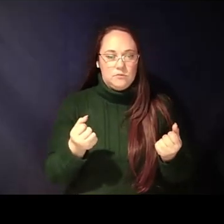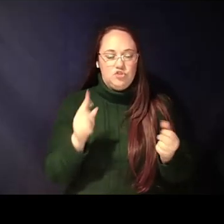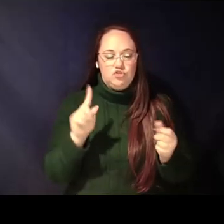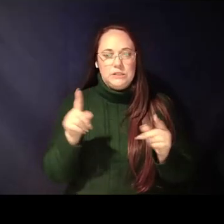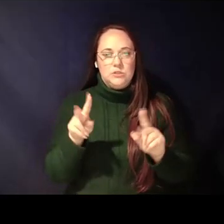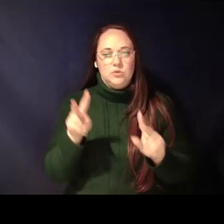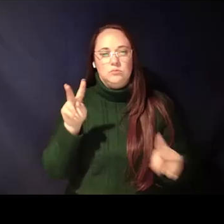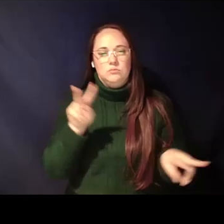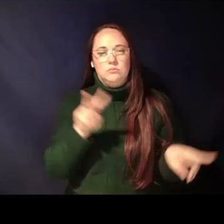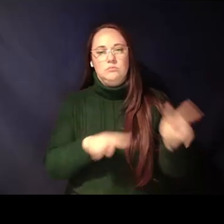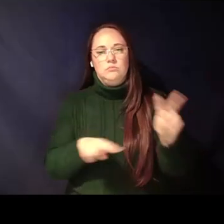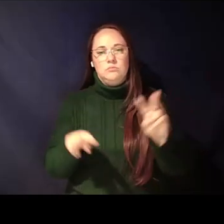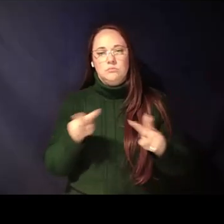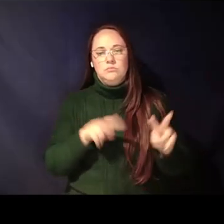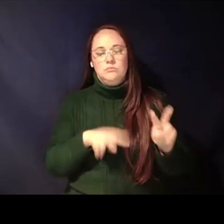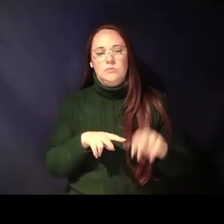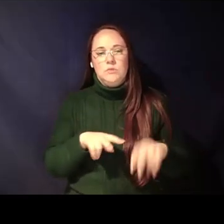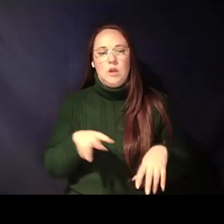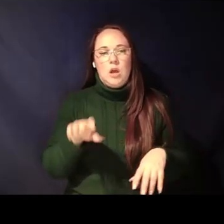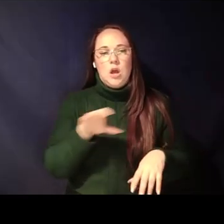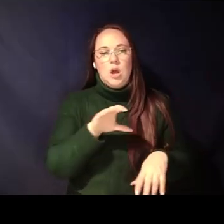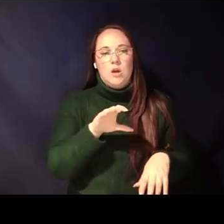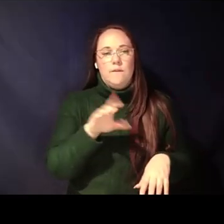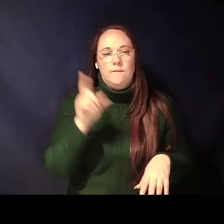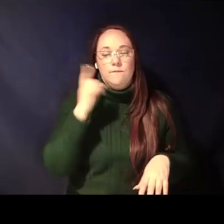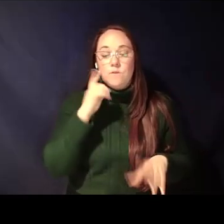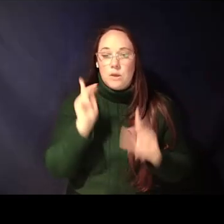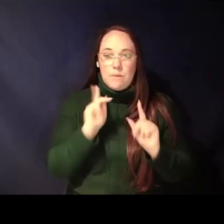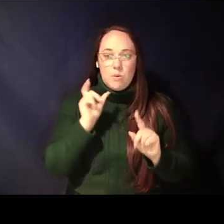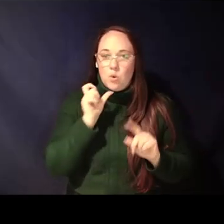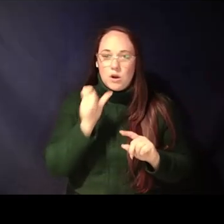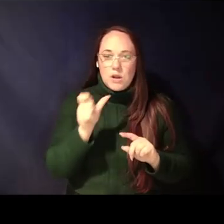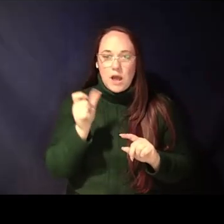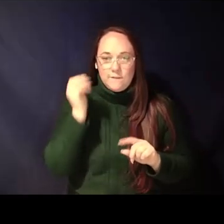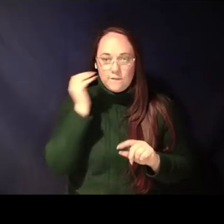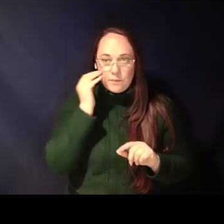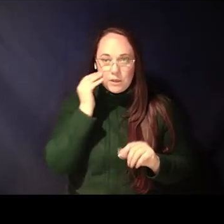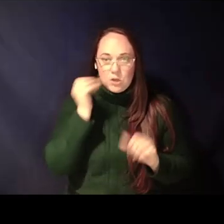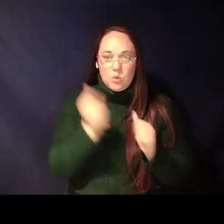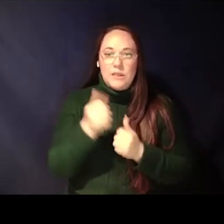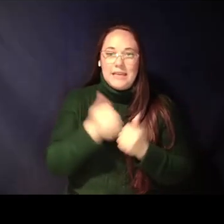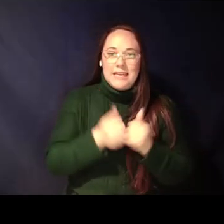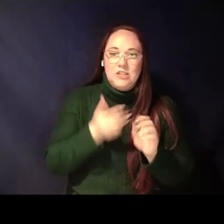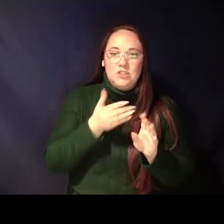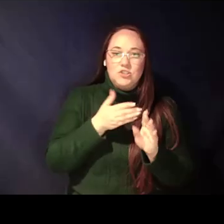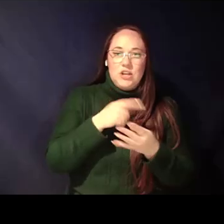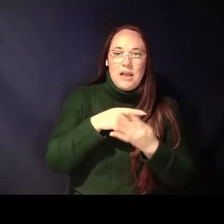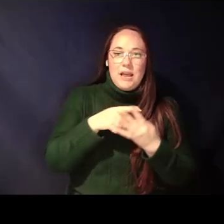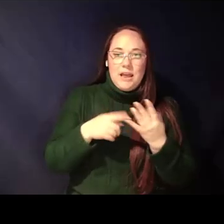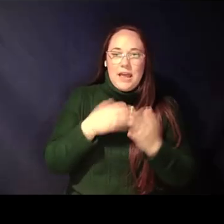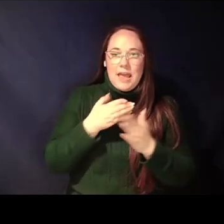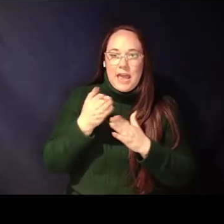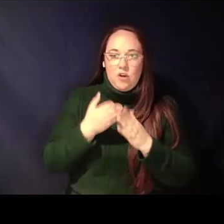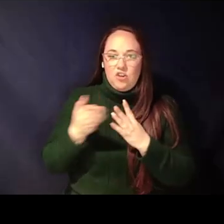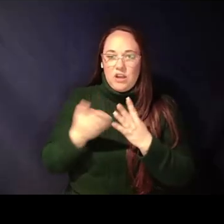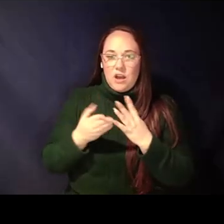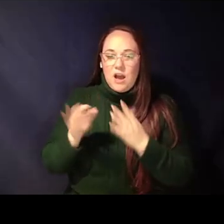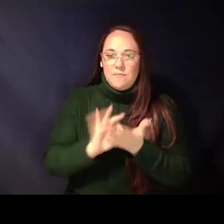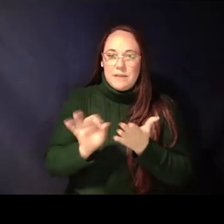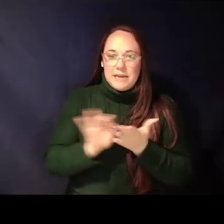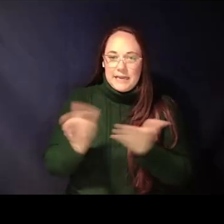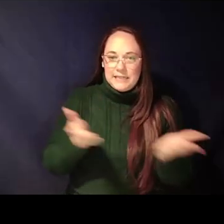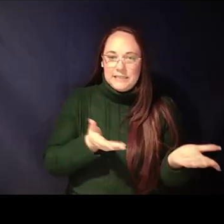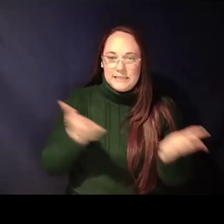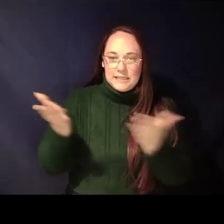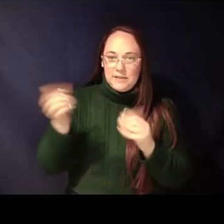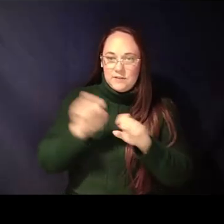back, Colorado's regional, for those who might not always be familiar with each area of our Medicaid delivery system